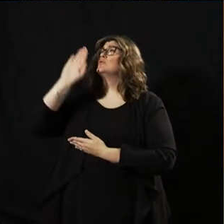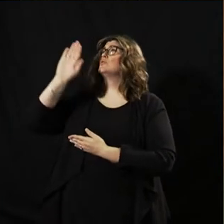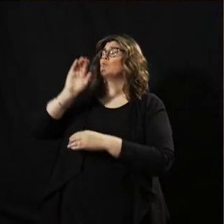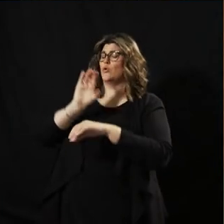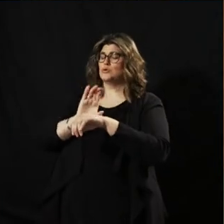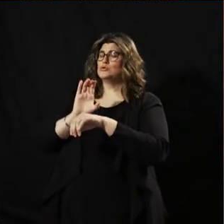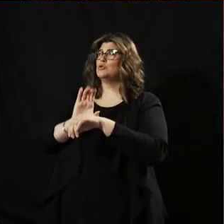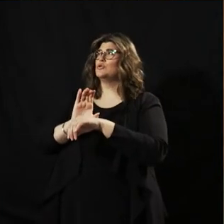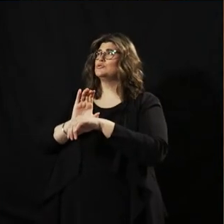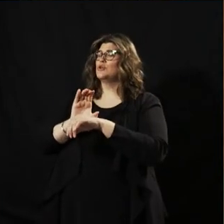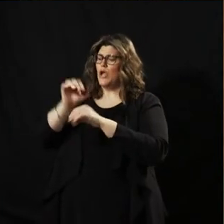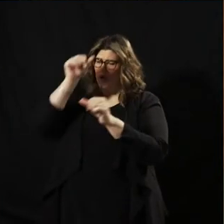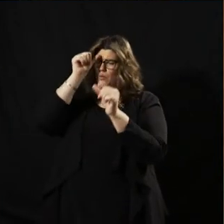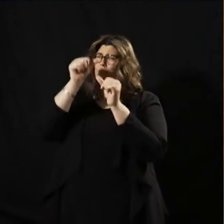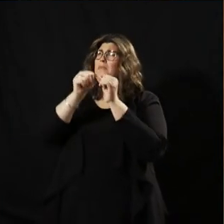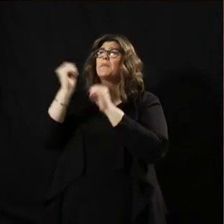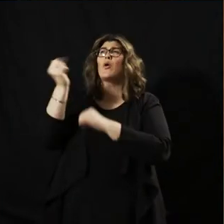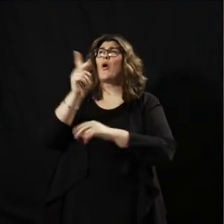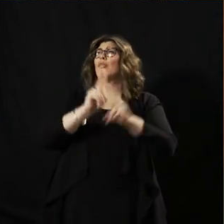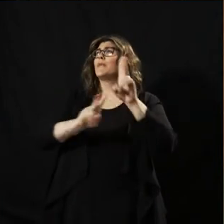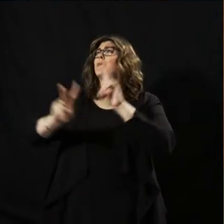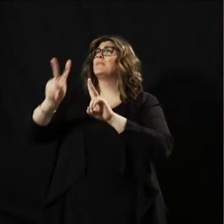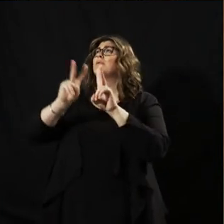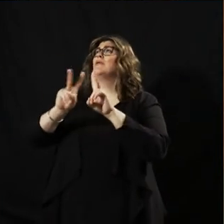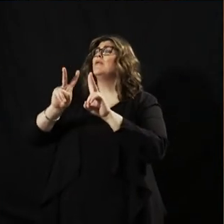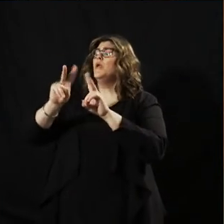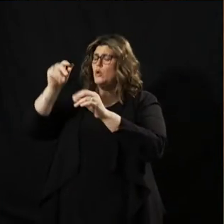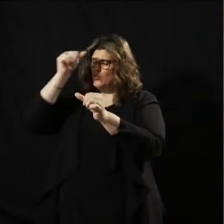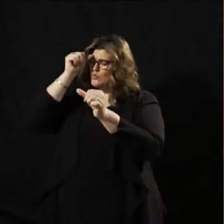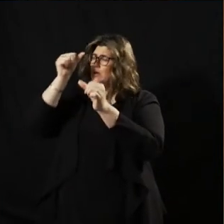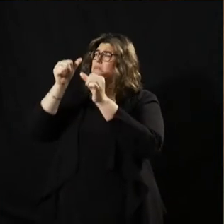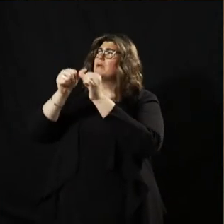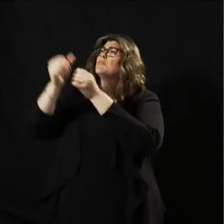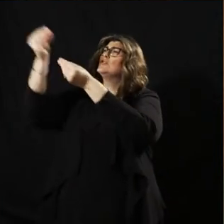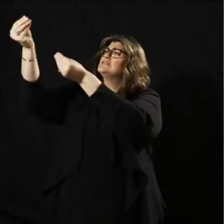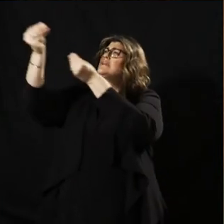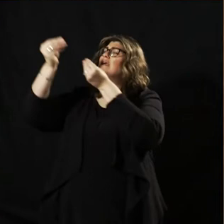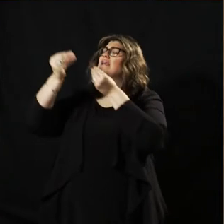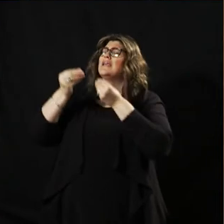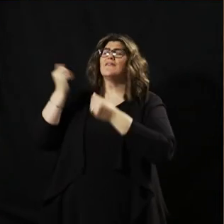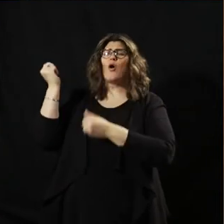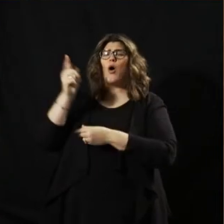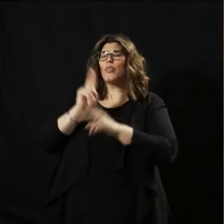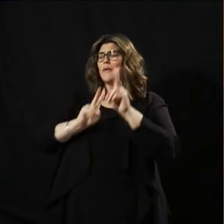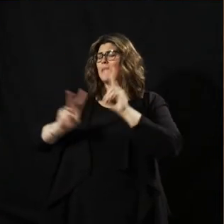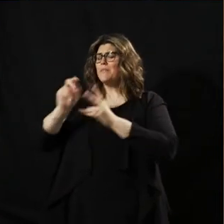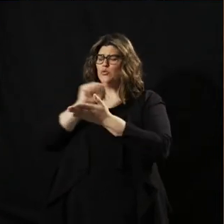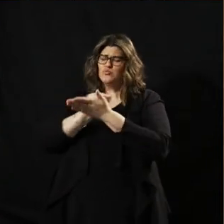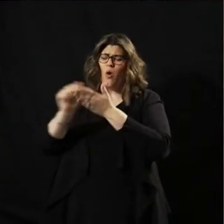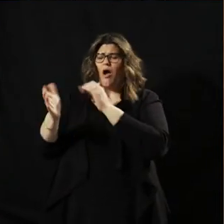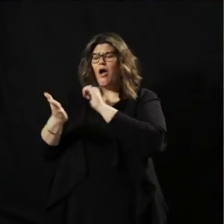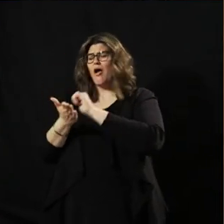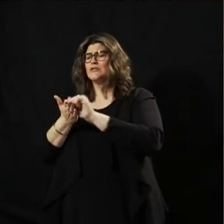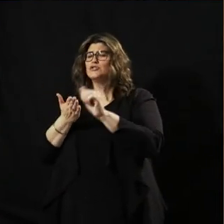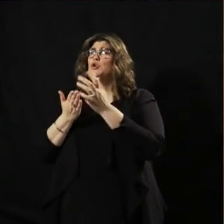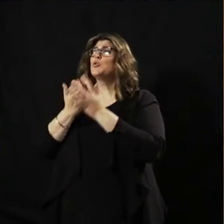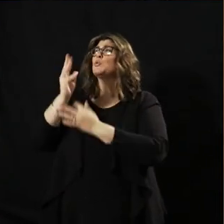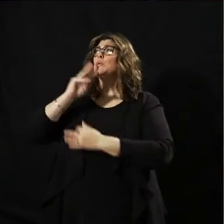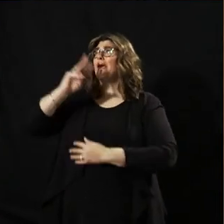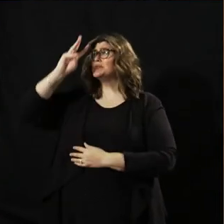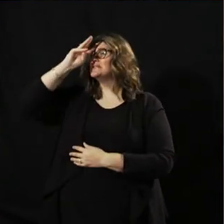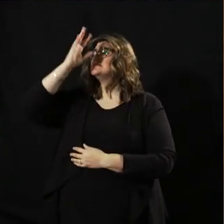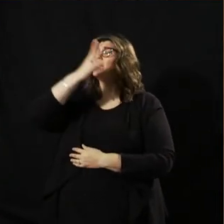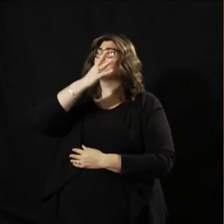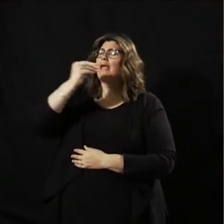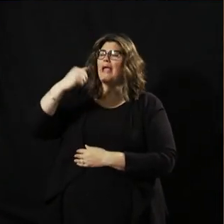nations, graciously grant to those you wash clean in the waters of baptism the